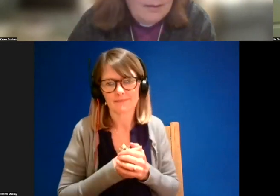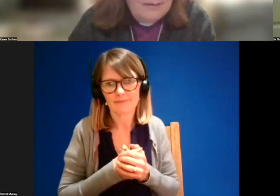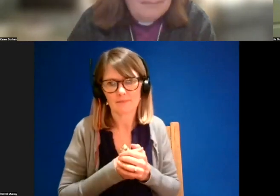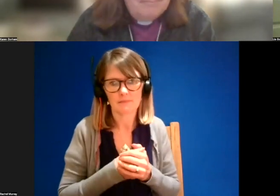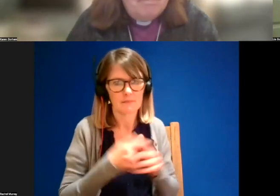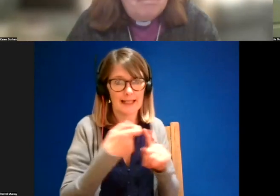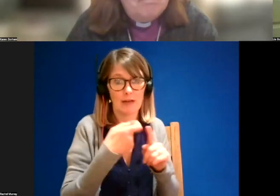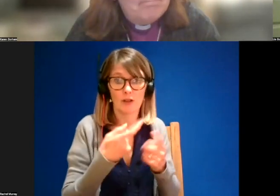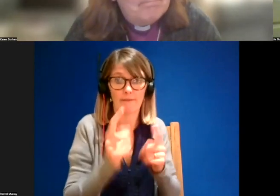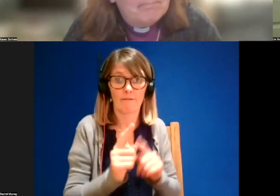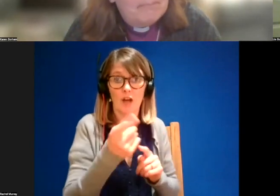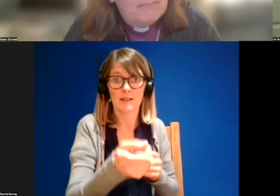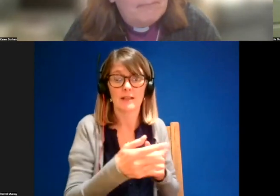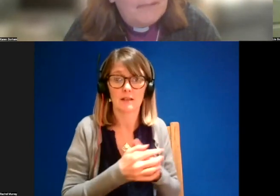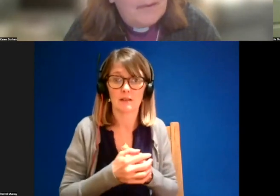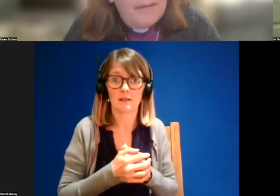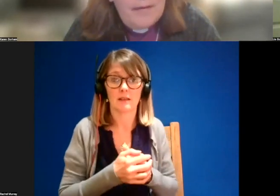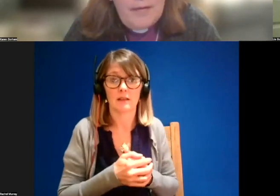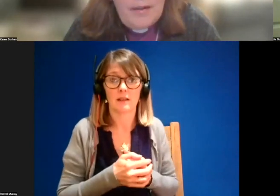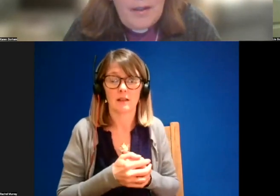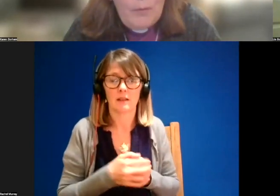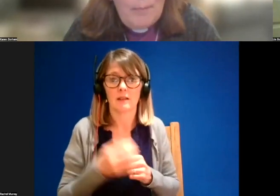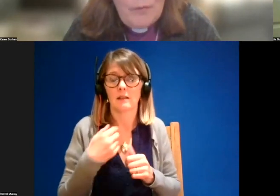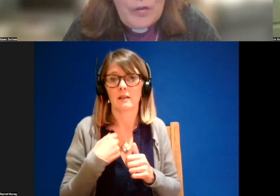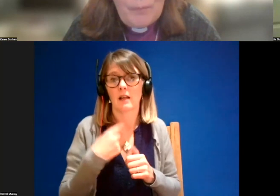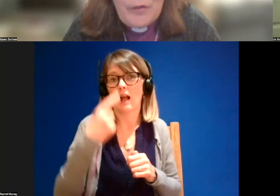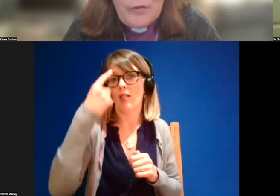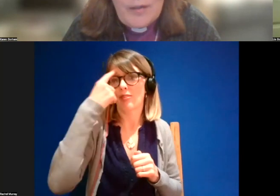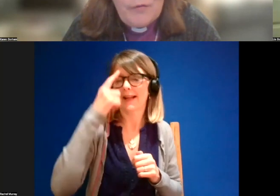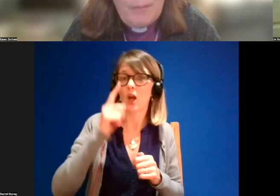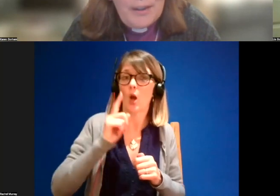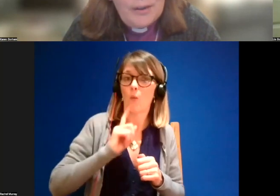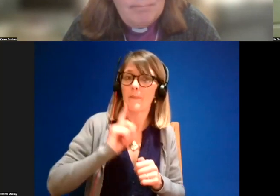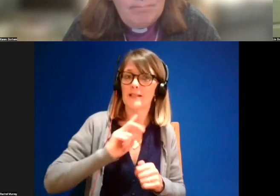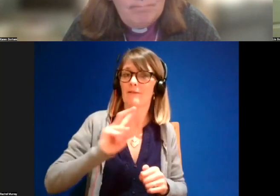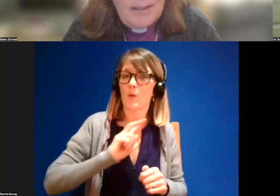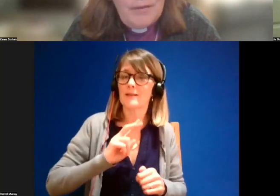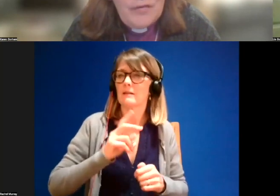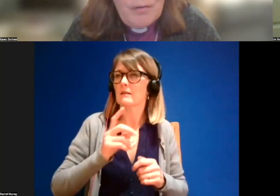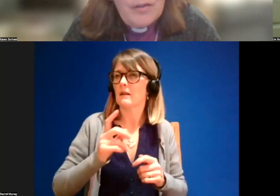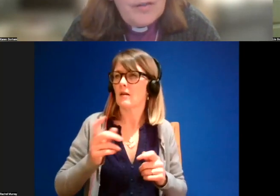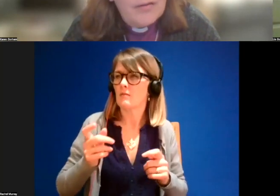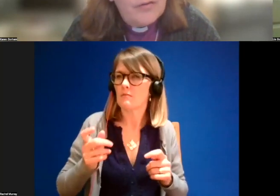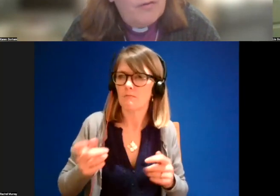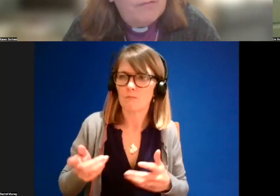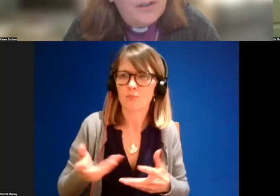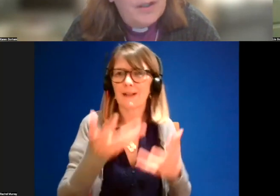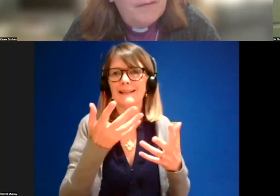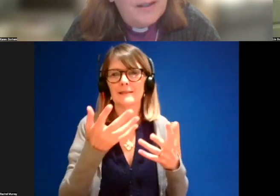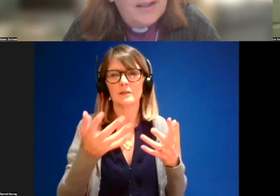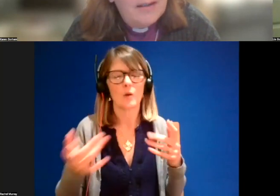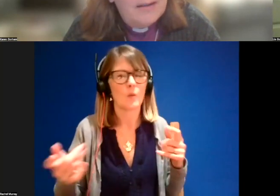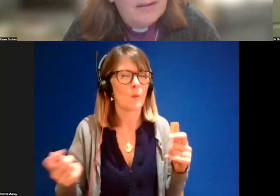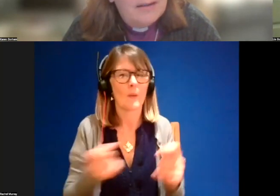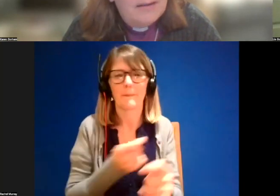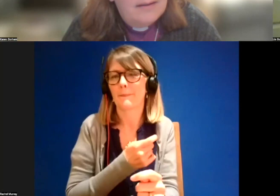Karen first. I think that a woman's voice brings transformation. There is still the sense of, you know,